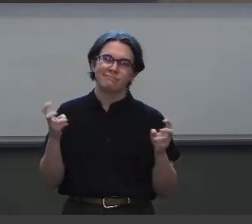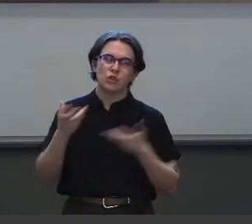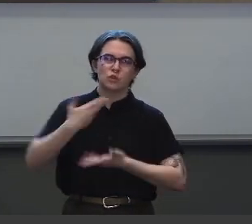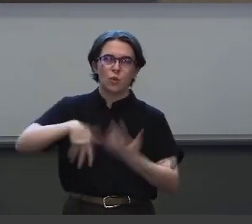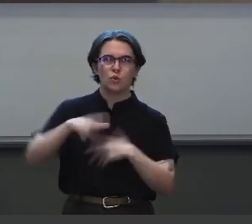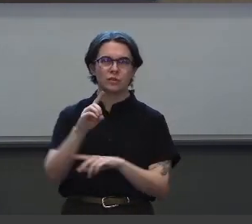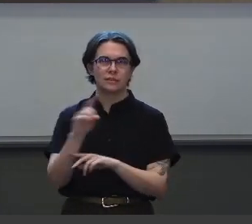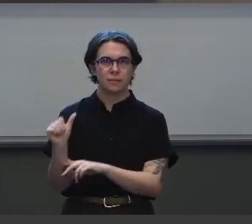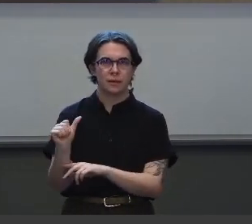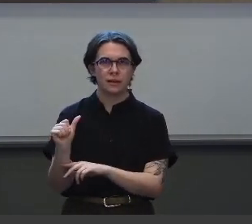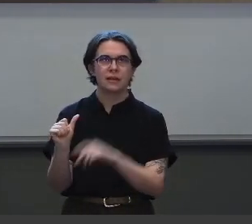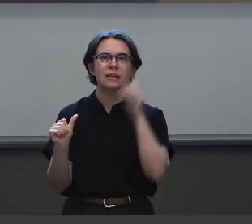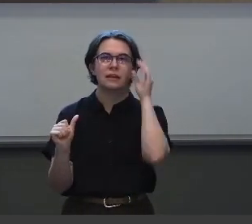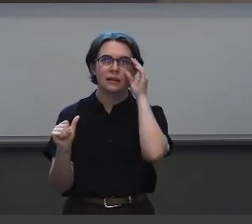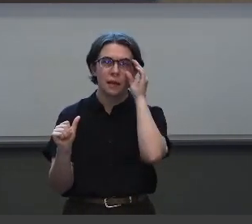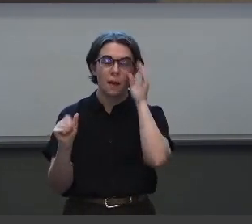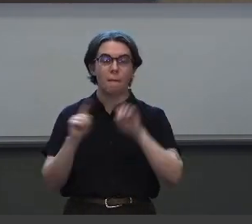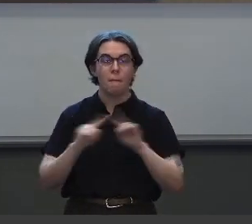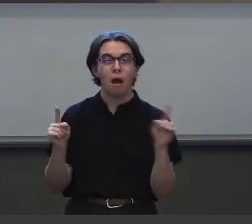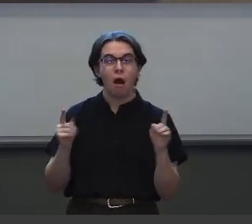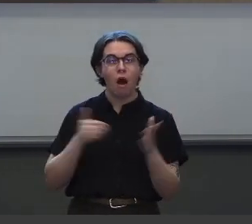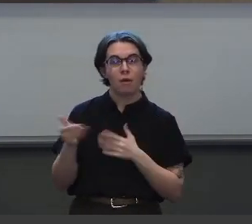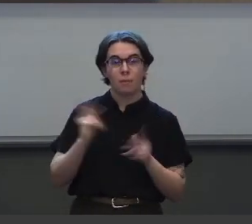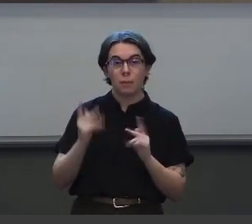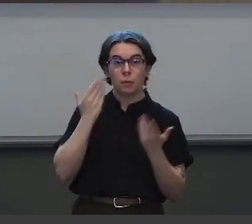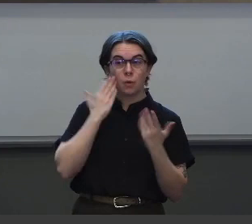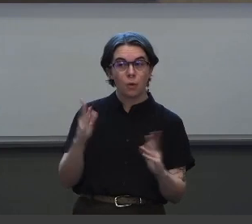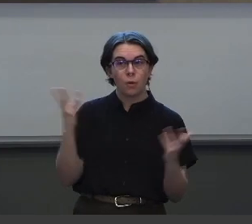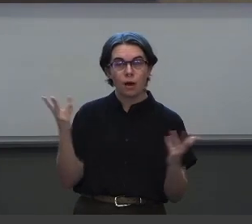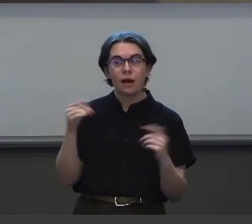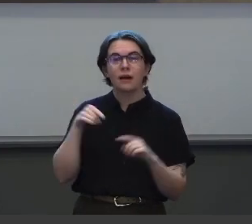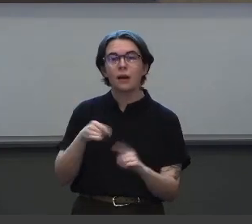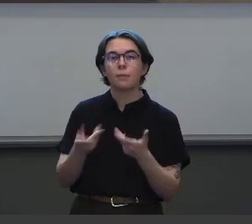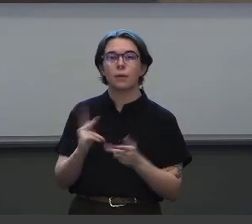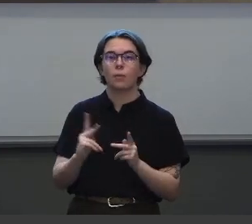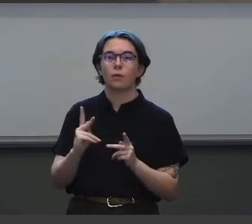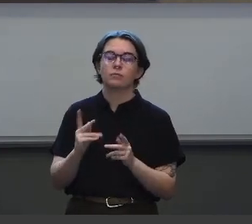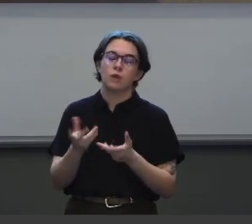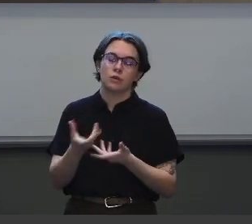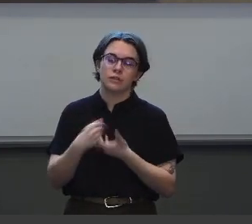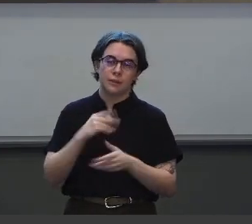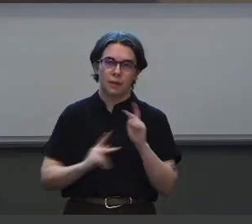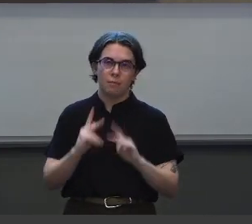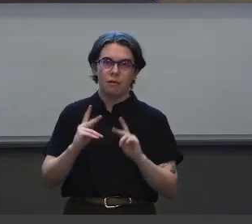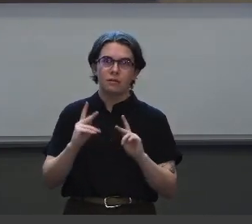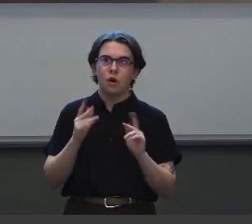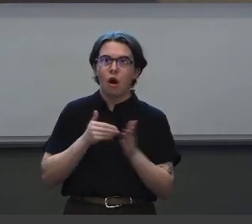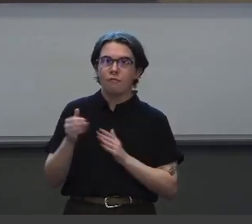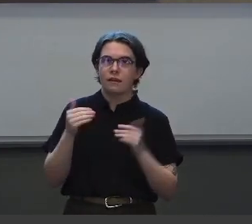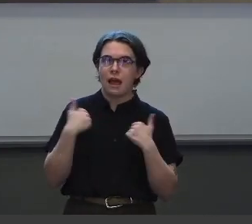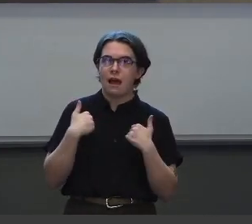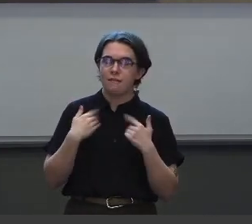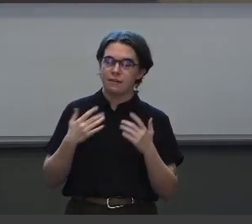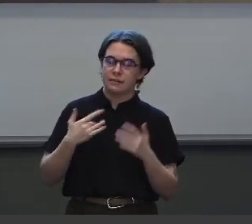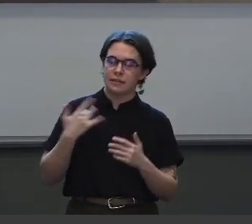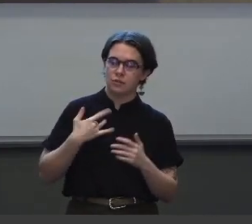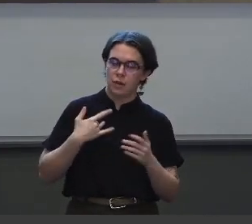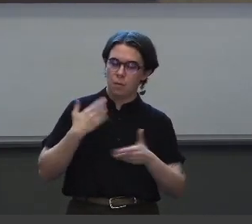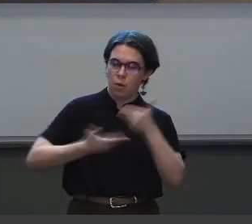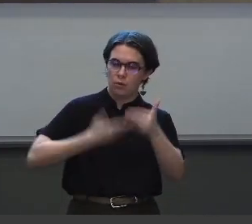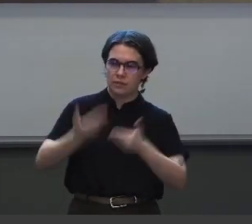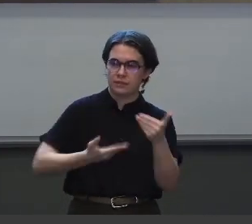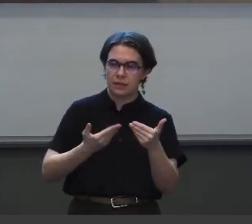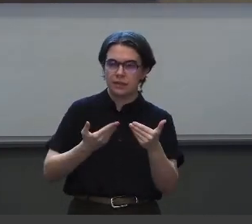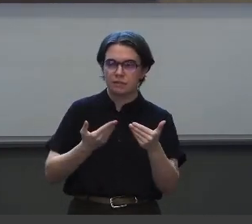individuals demonstrate both hyper and hyposensitivities to sensory information. In other words, autistic people are